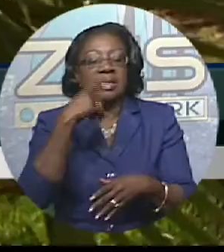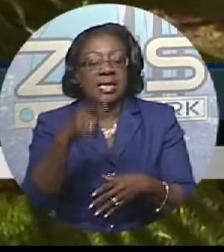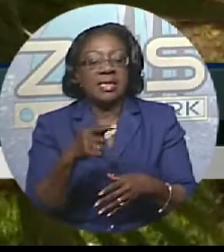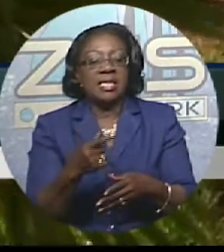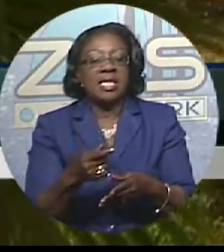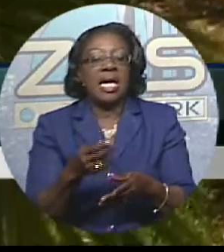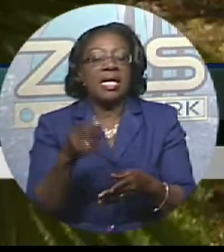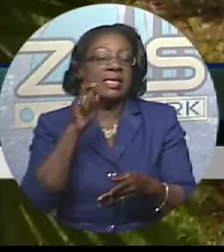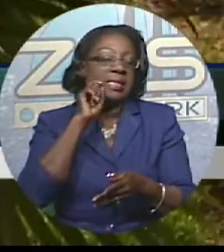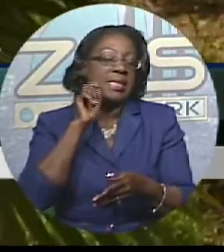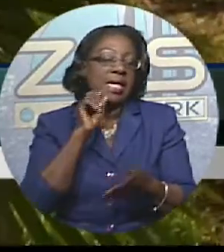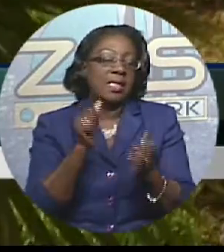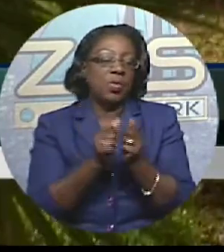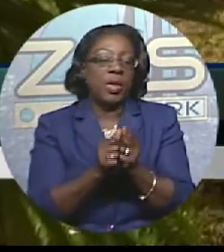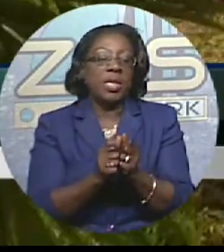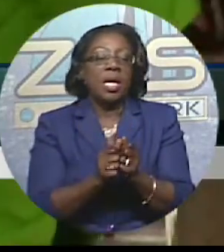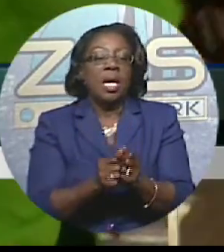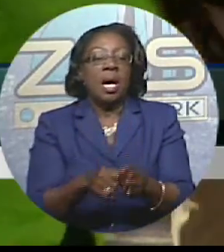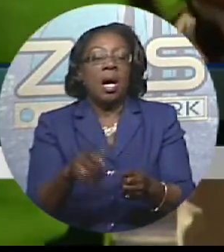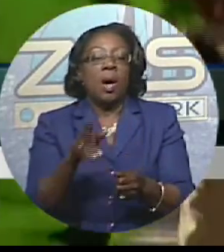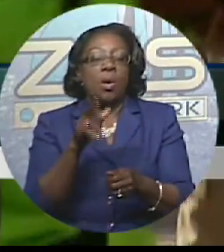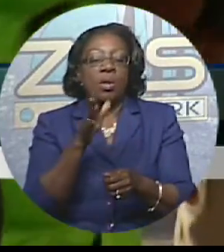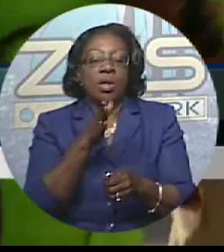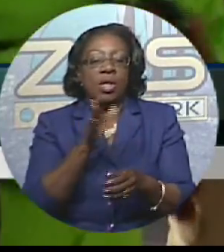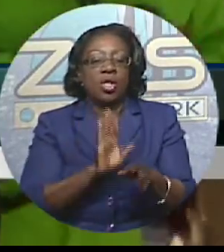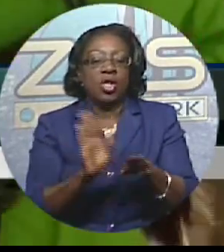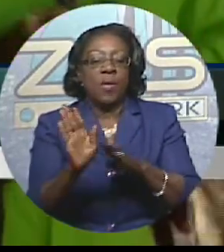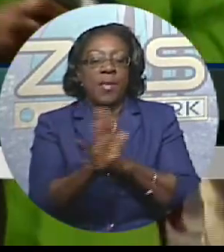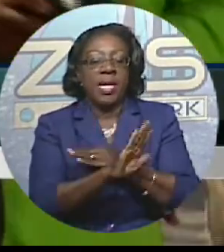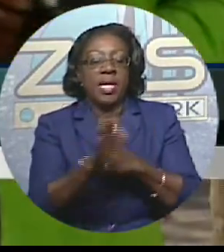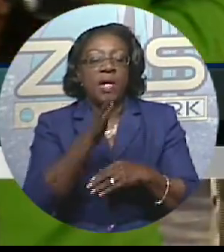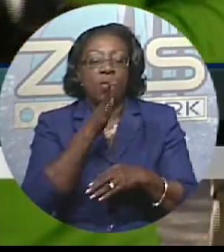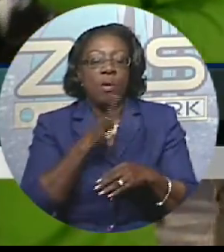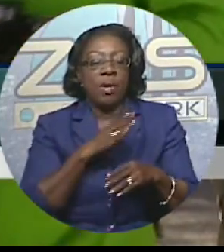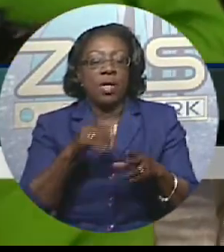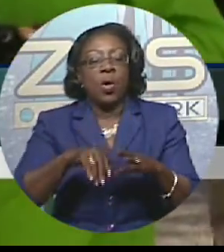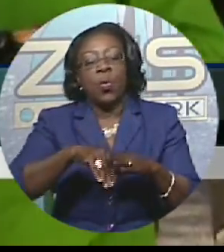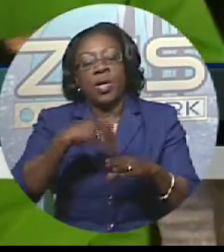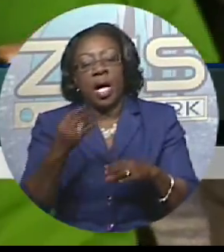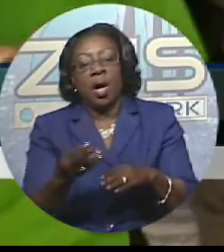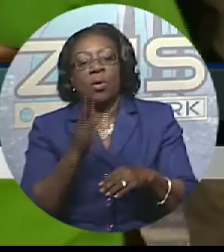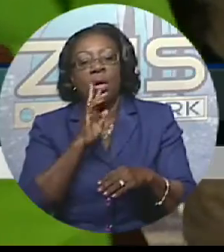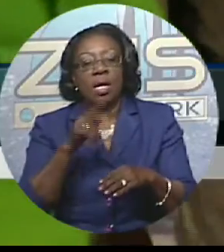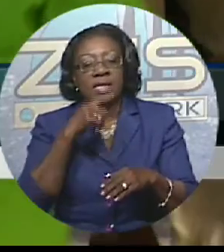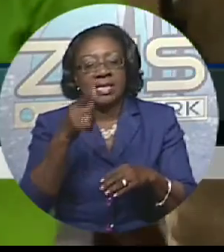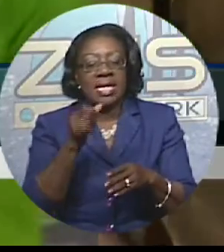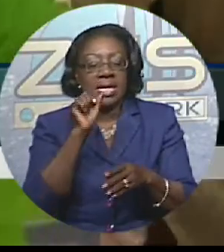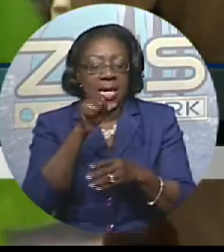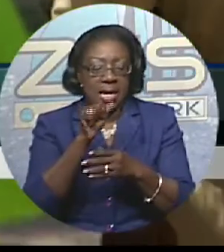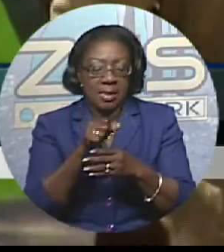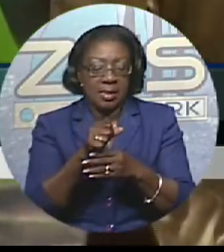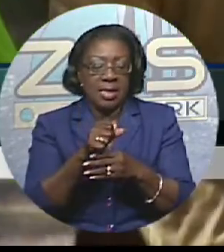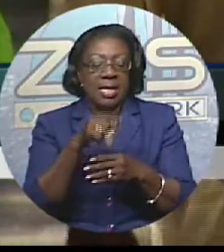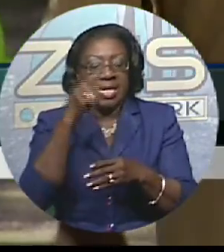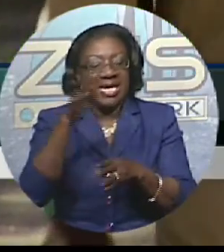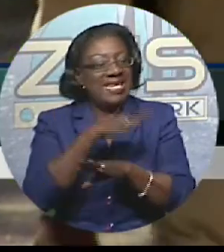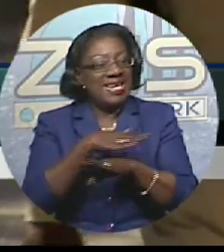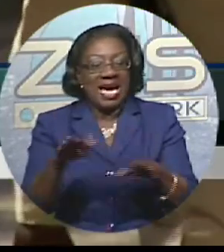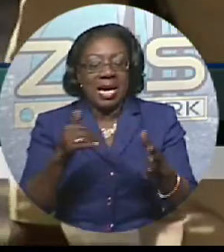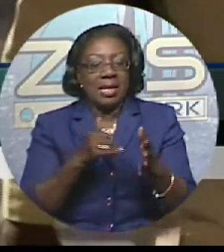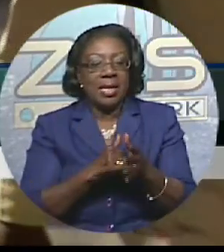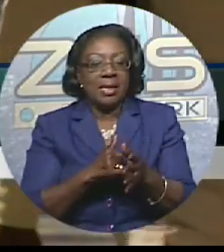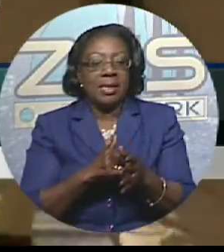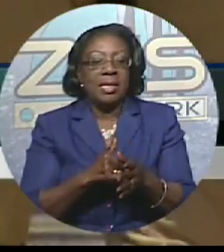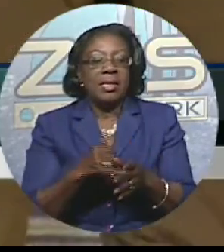Jamaican female without her consent on December 15th of last year, an allegation Bastien denies. It is expected that the case